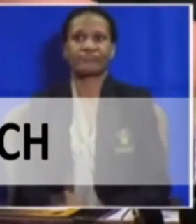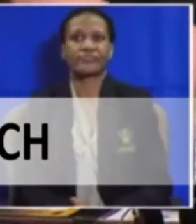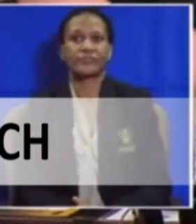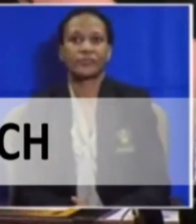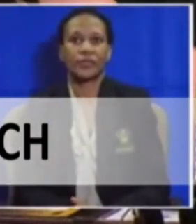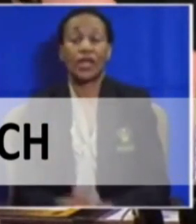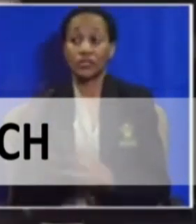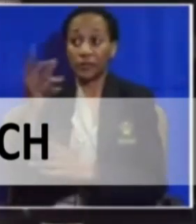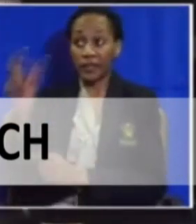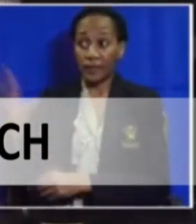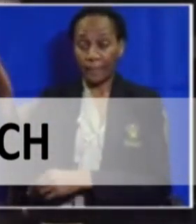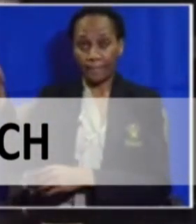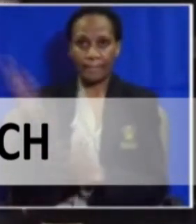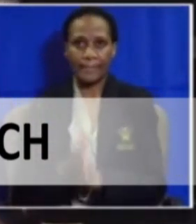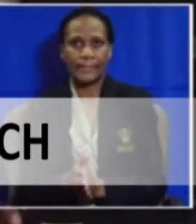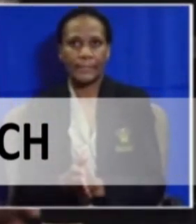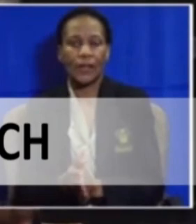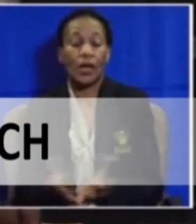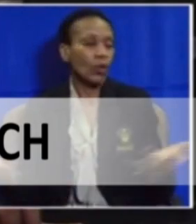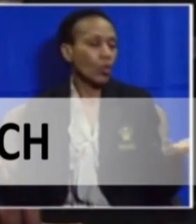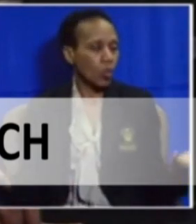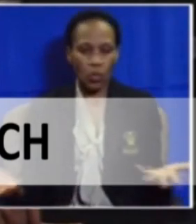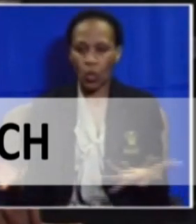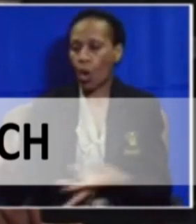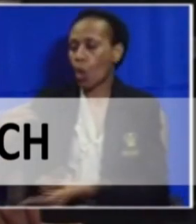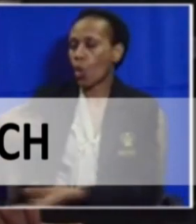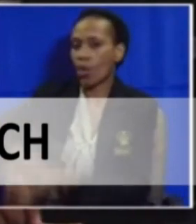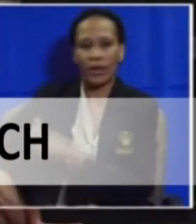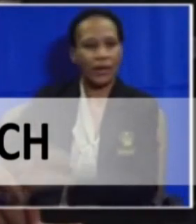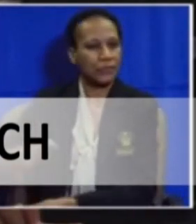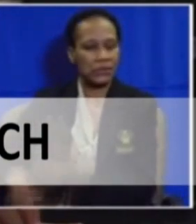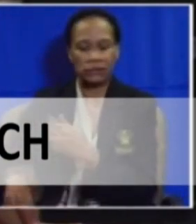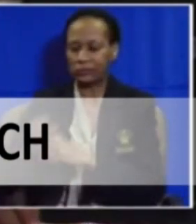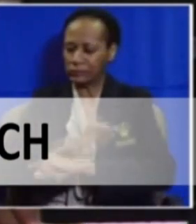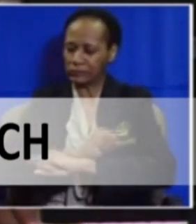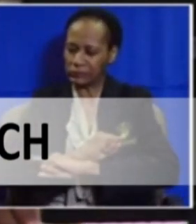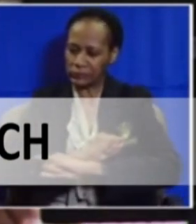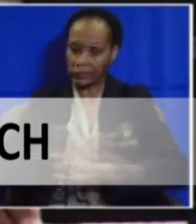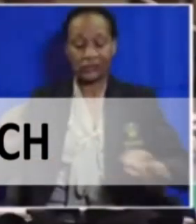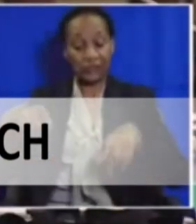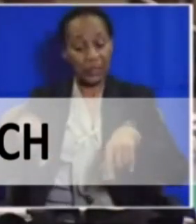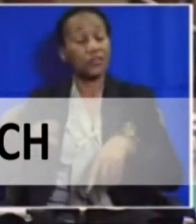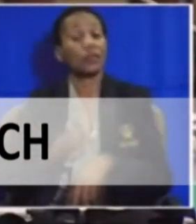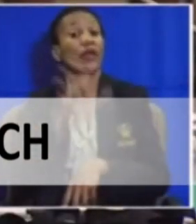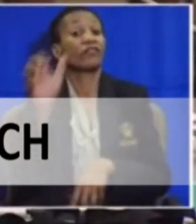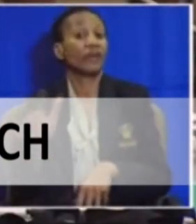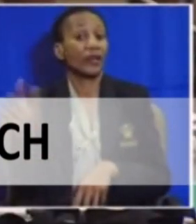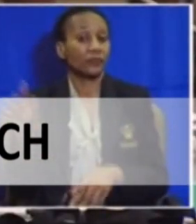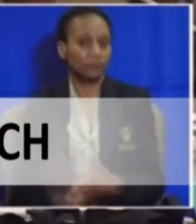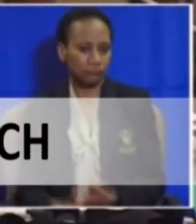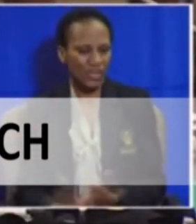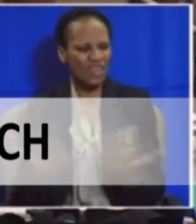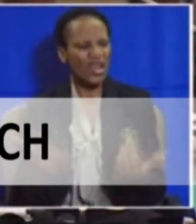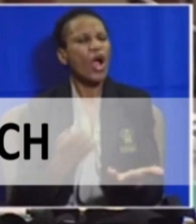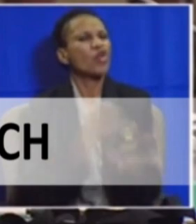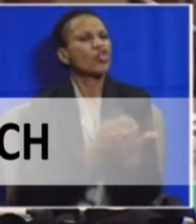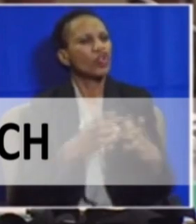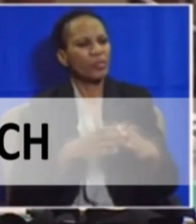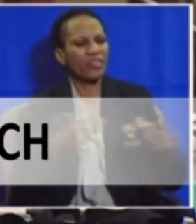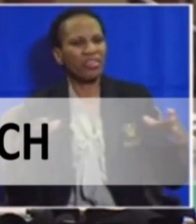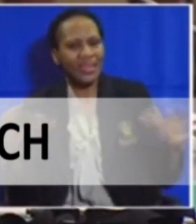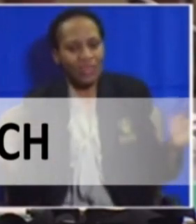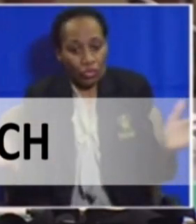Madam Speaker, corruption is a major blight in our country. It has lowered our economic growth